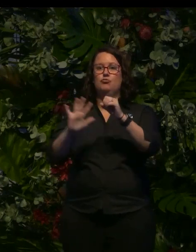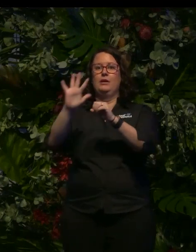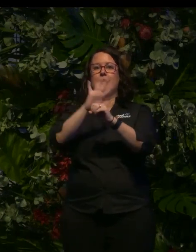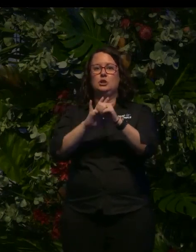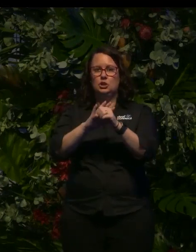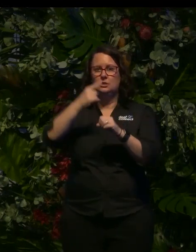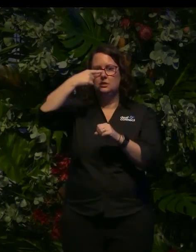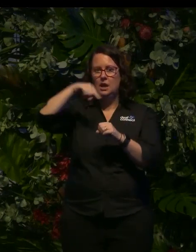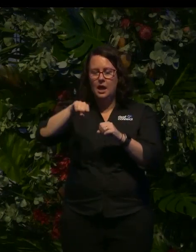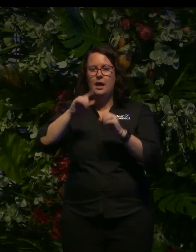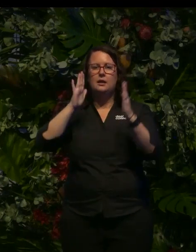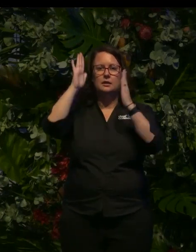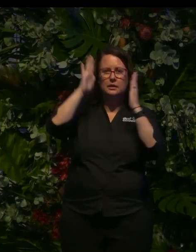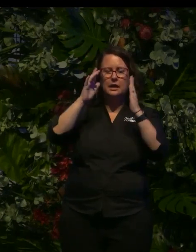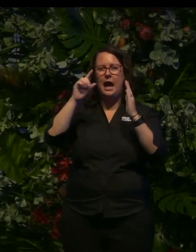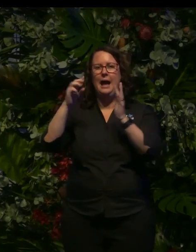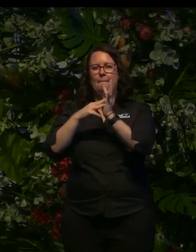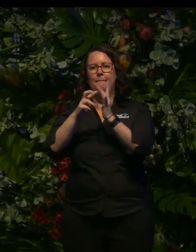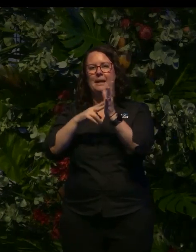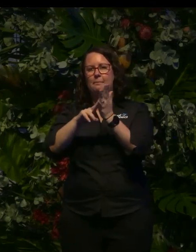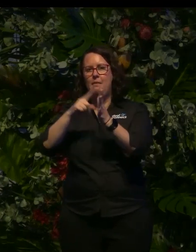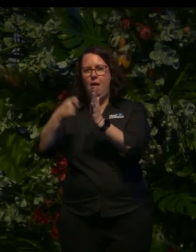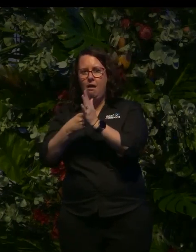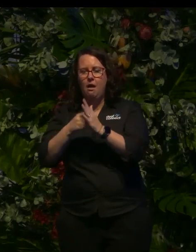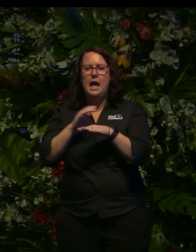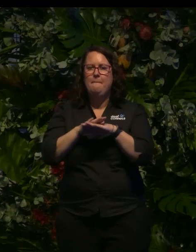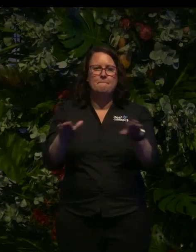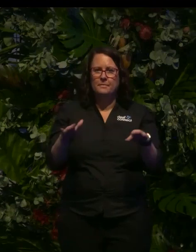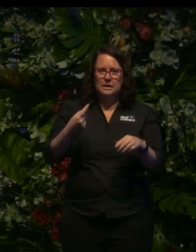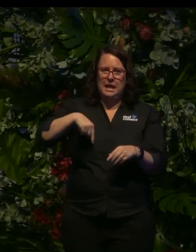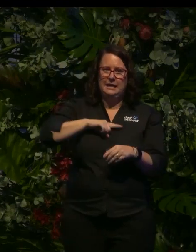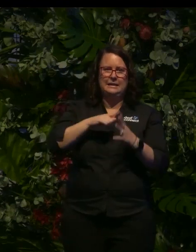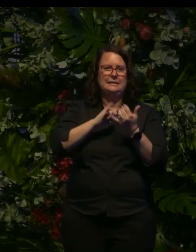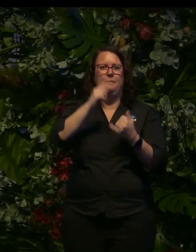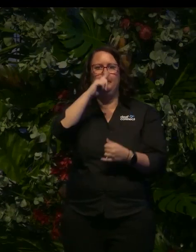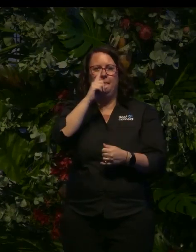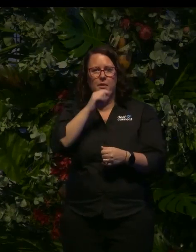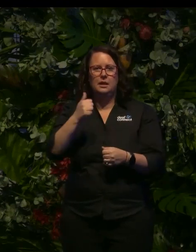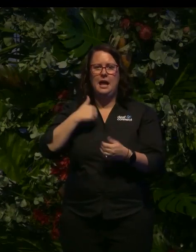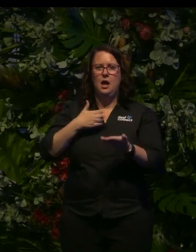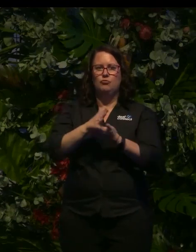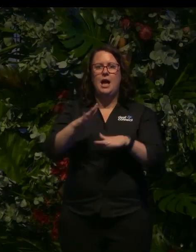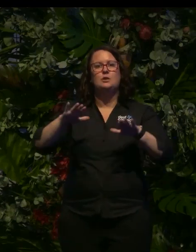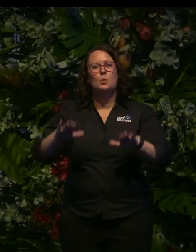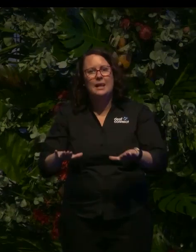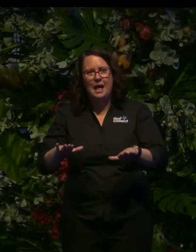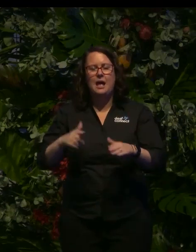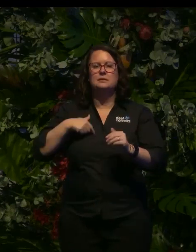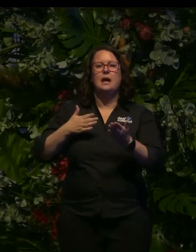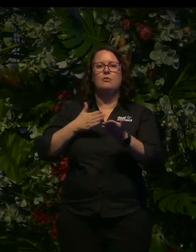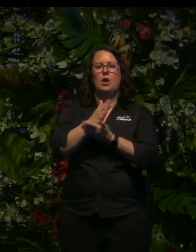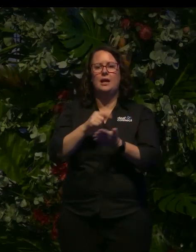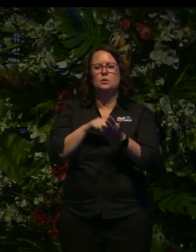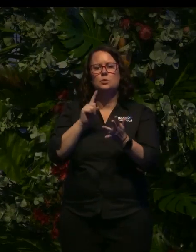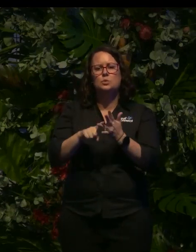including Thailand, Myanmar, and many countries, do not acknowledge the indigenous people. Our right to land, our right to natural